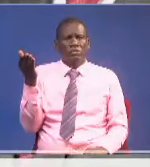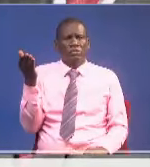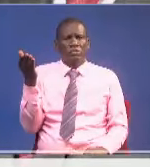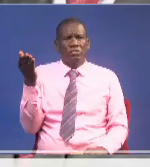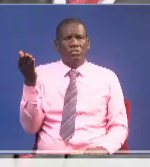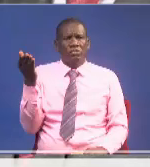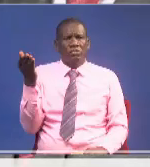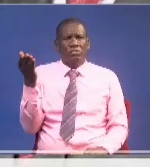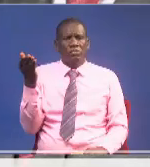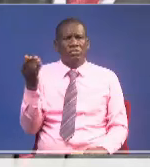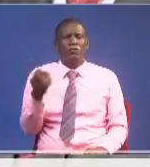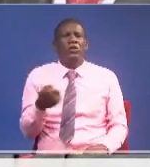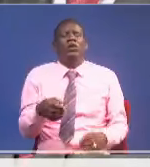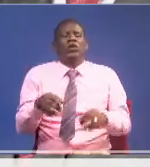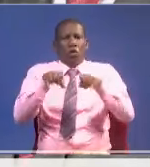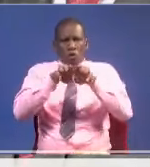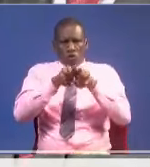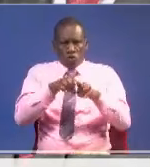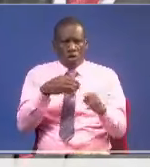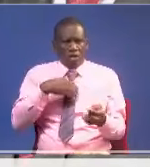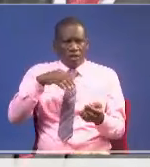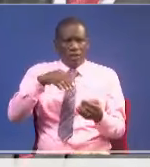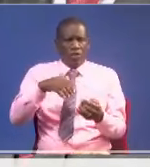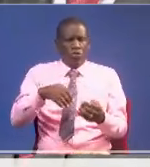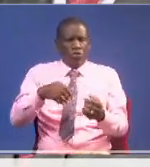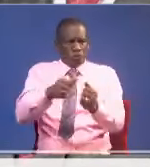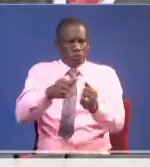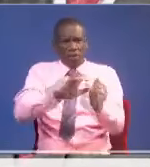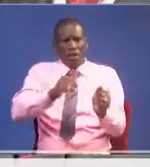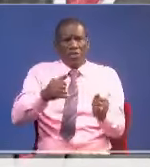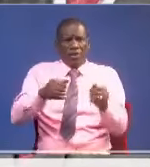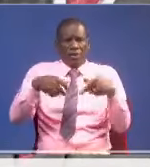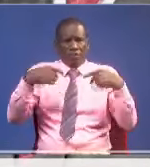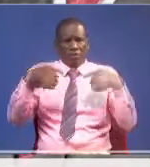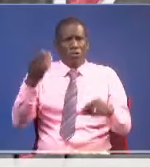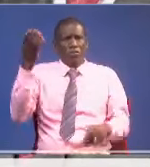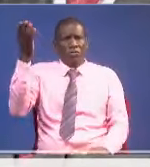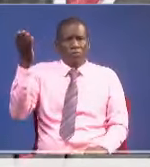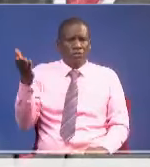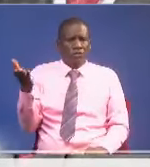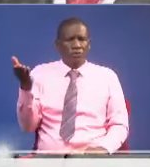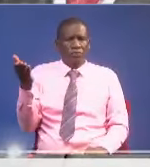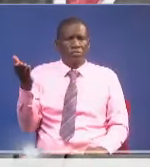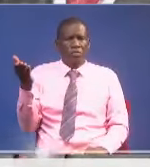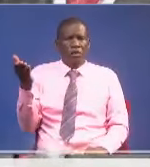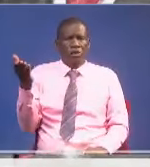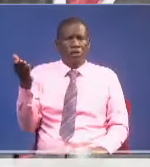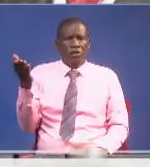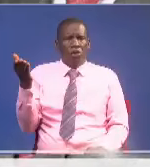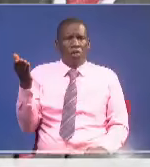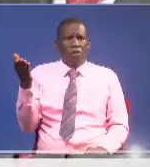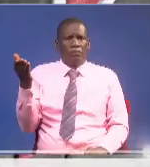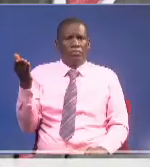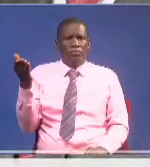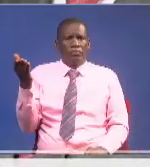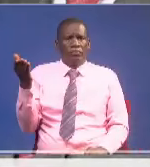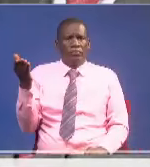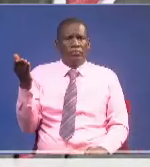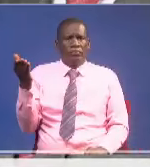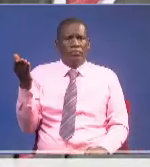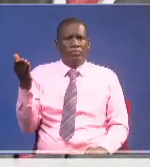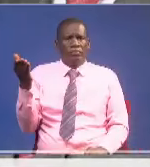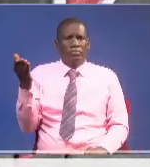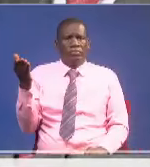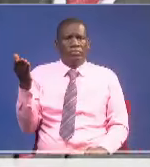Economic Crimes Act. He was charged alongside Hesbon Washira, a businessman who has been found guilty of unlawful acquisition of public